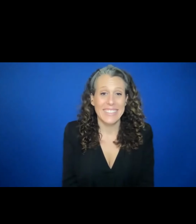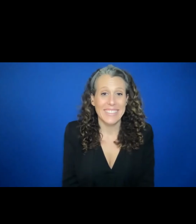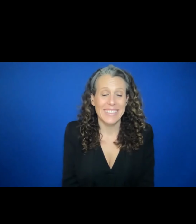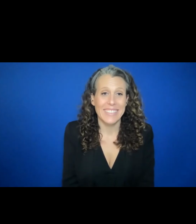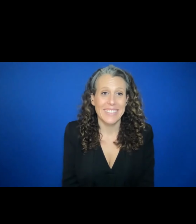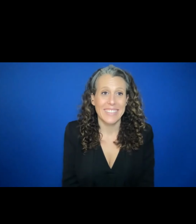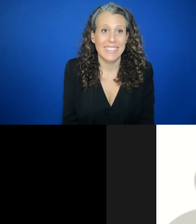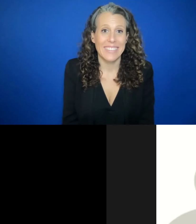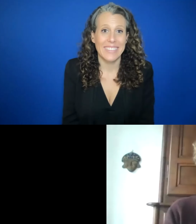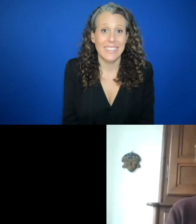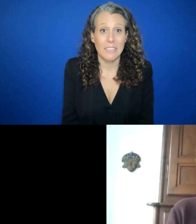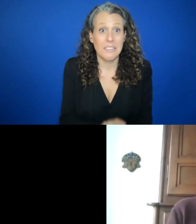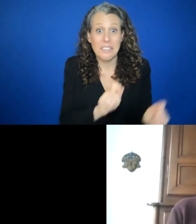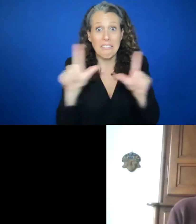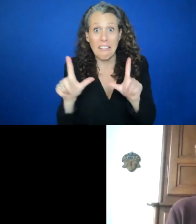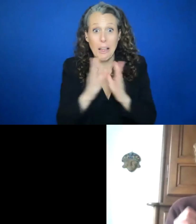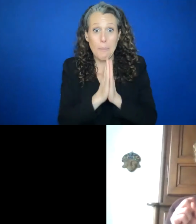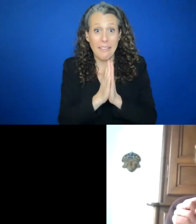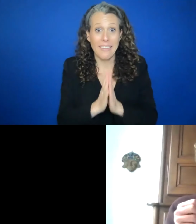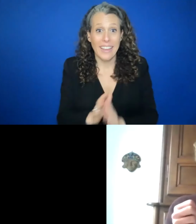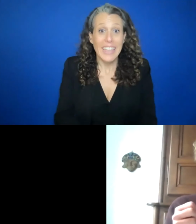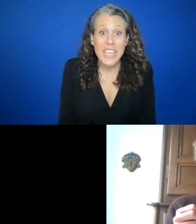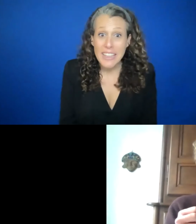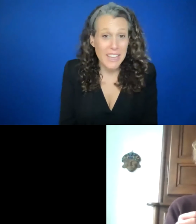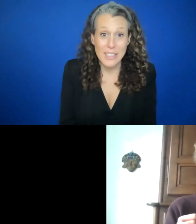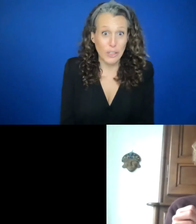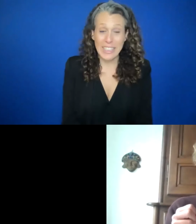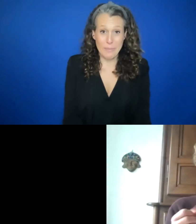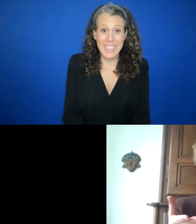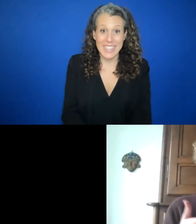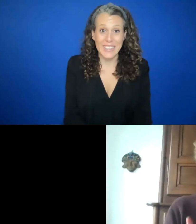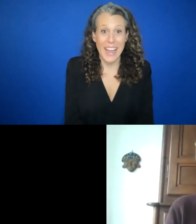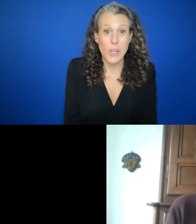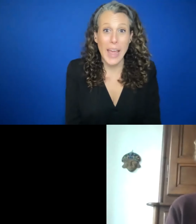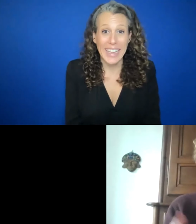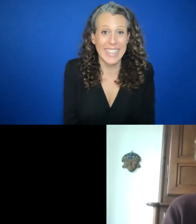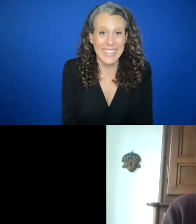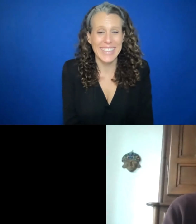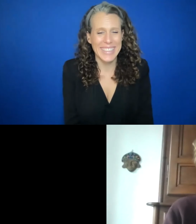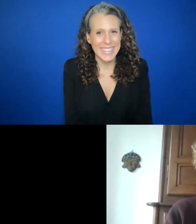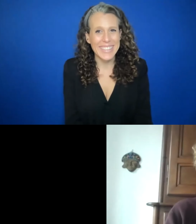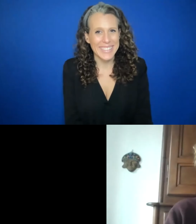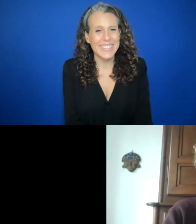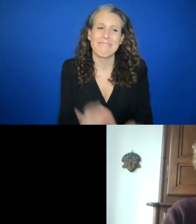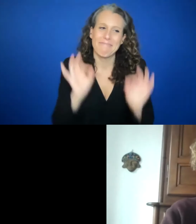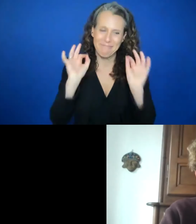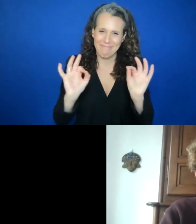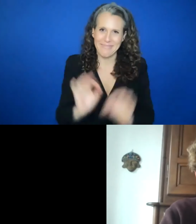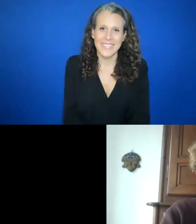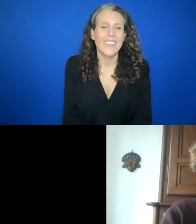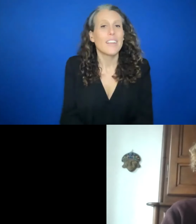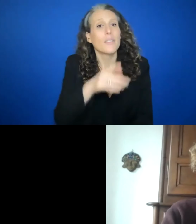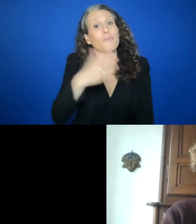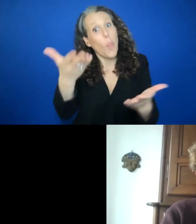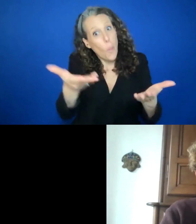So if you can come back on video and join us, thank you. Yes, certainly, please do, ask away. Brilliant, okay. So we'll